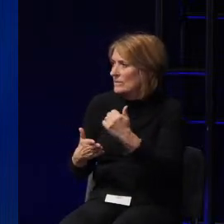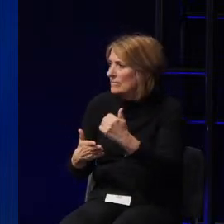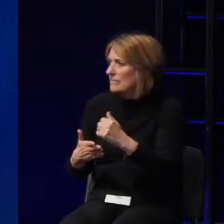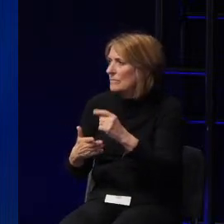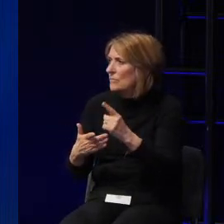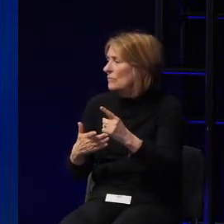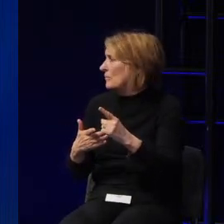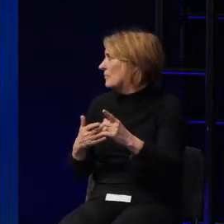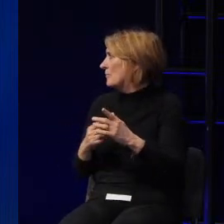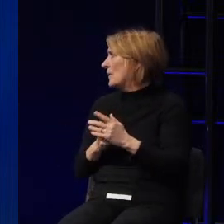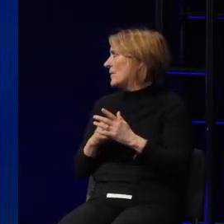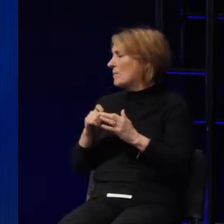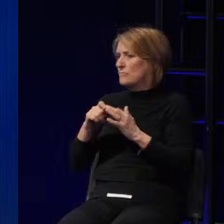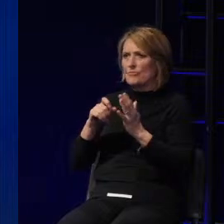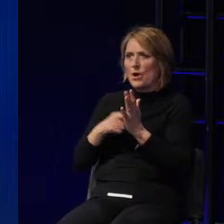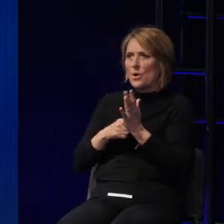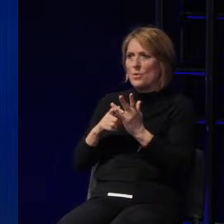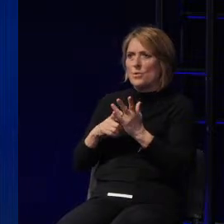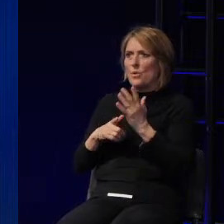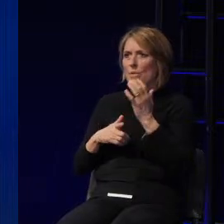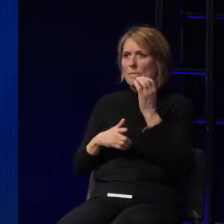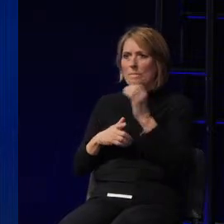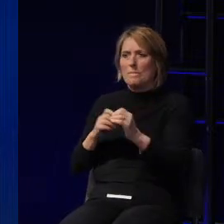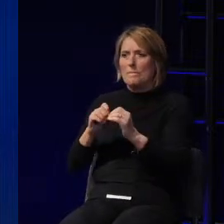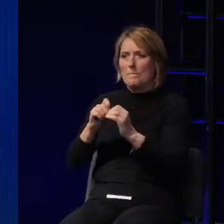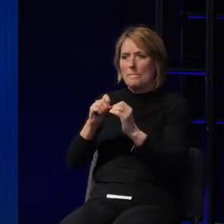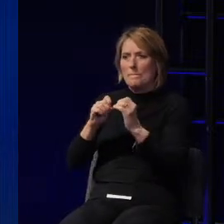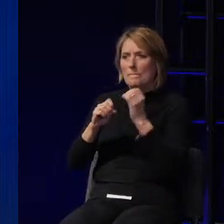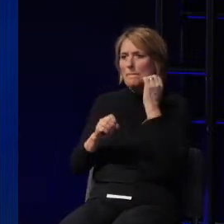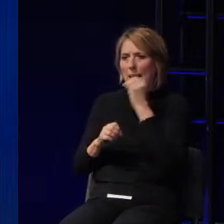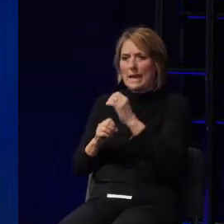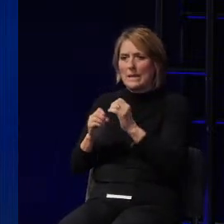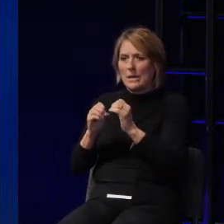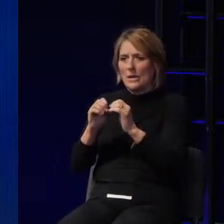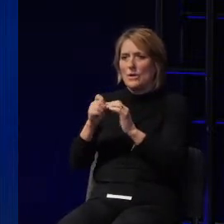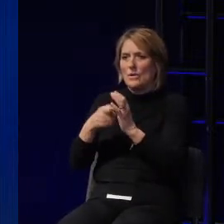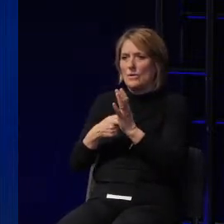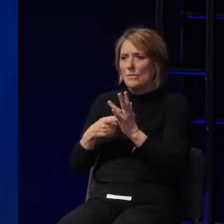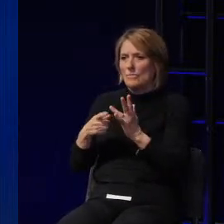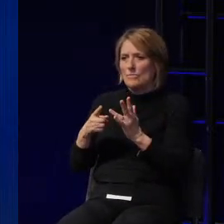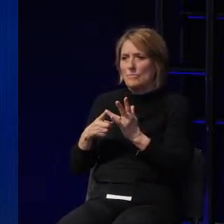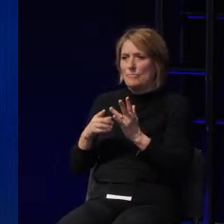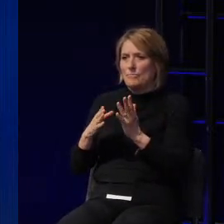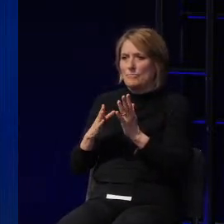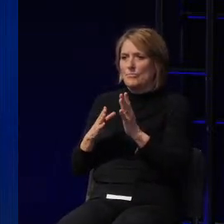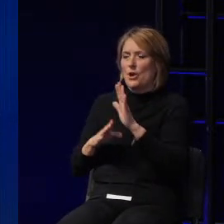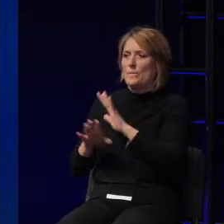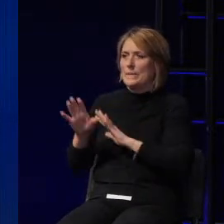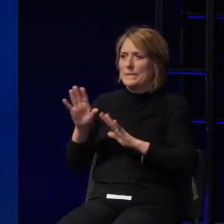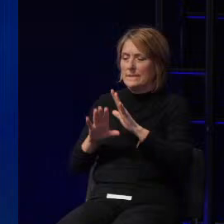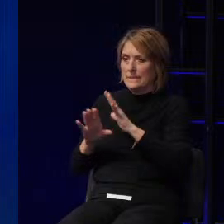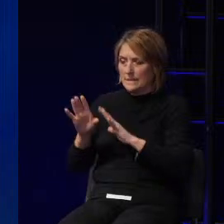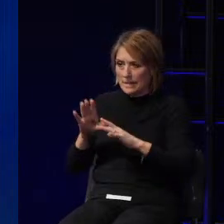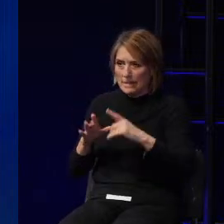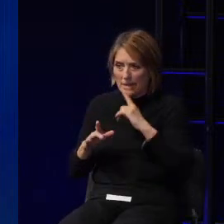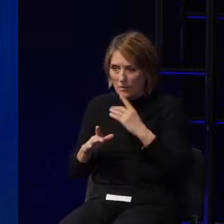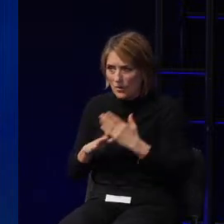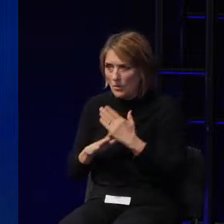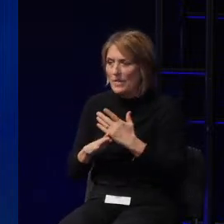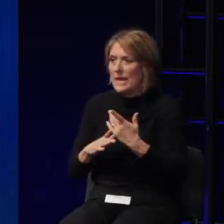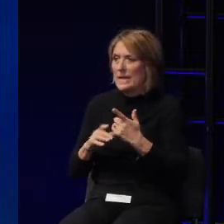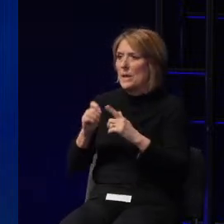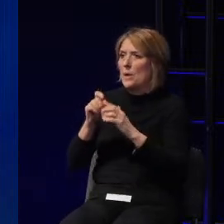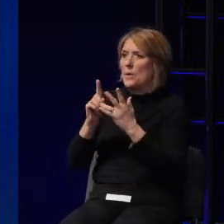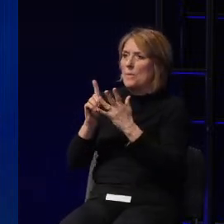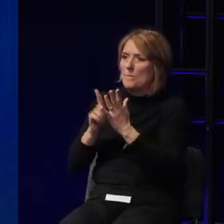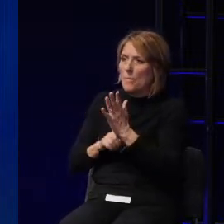Pro Mist lenses came out, a black Pro Mist, oh my God, you know, that was like, and then polarizers and things like that. And